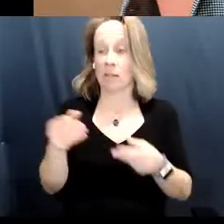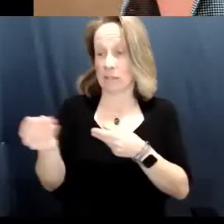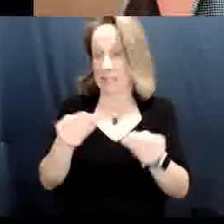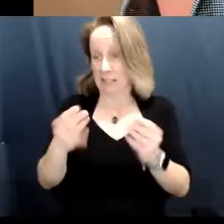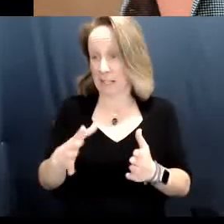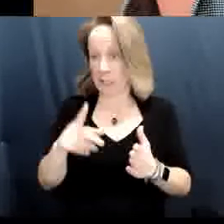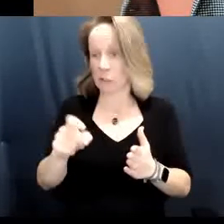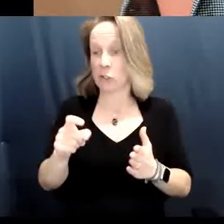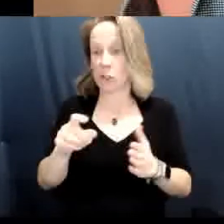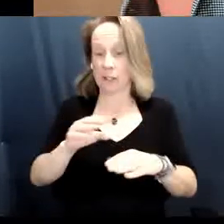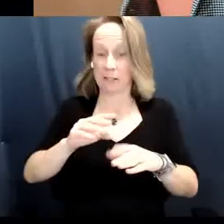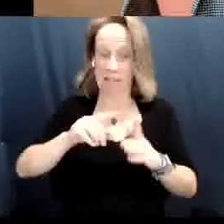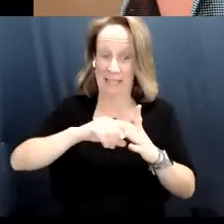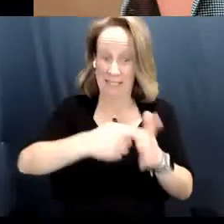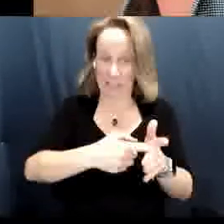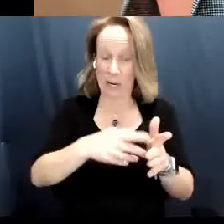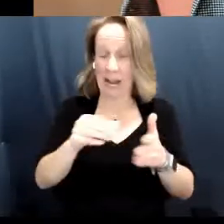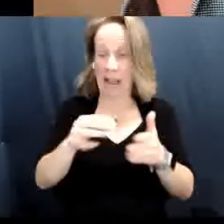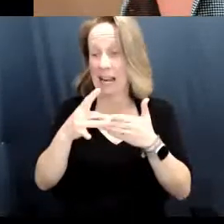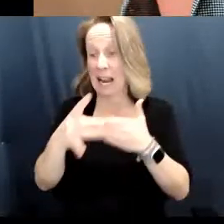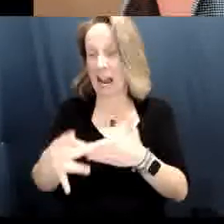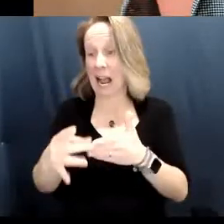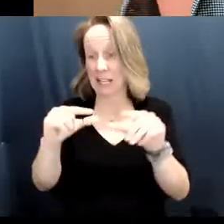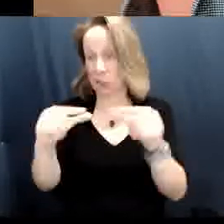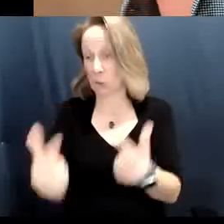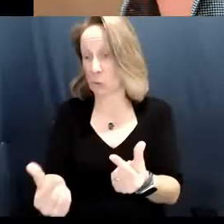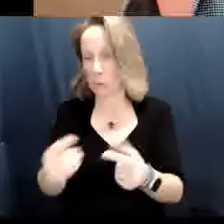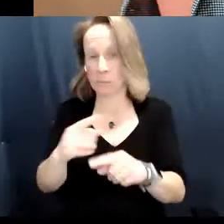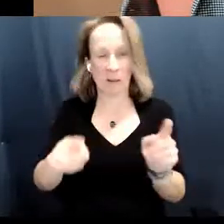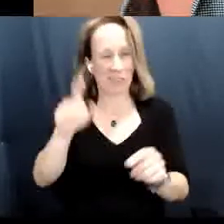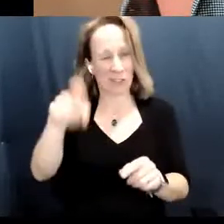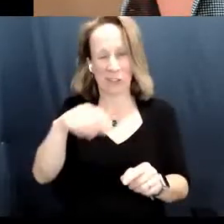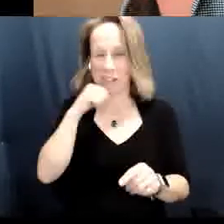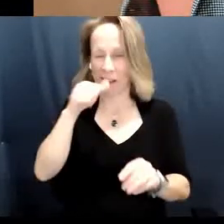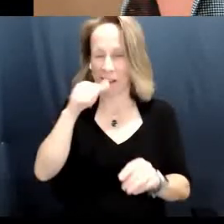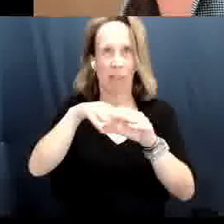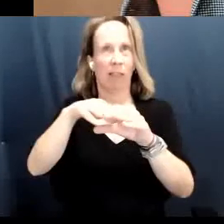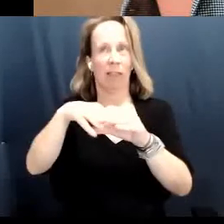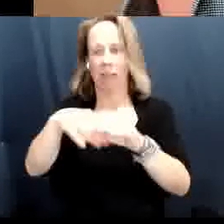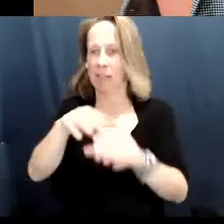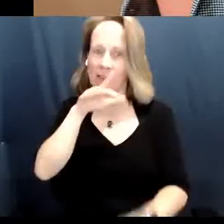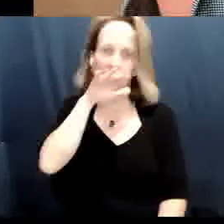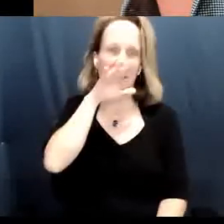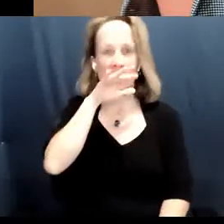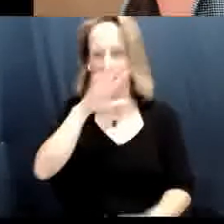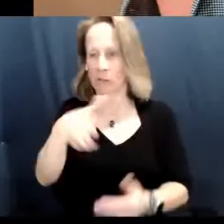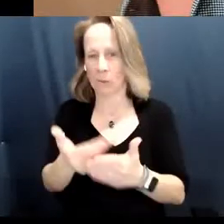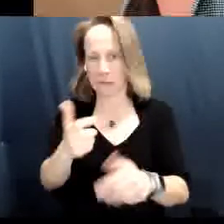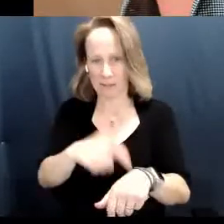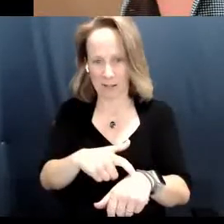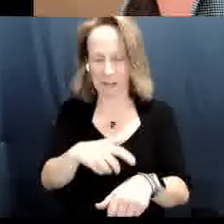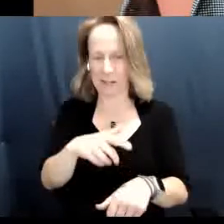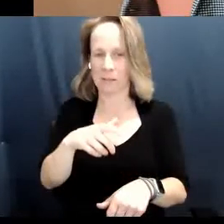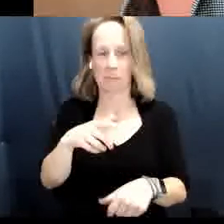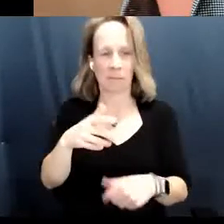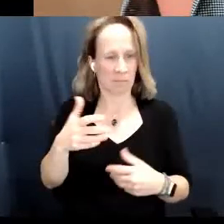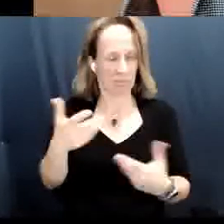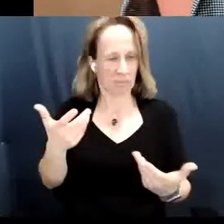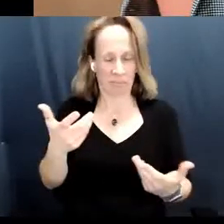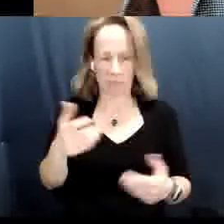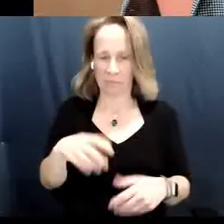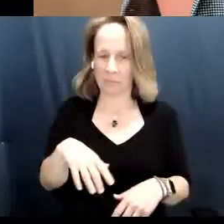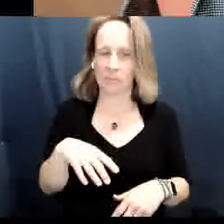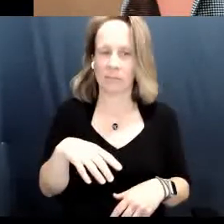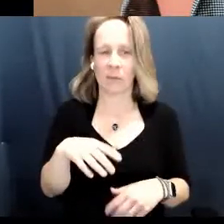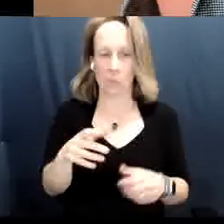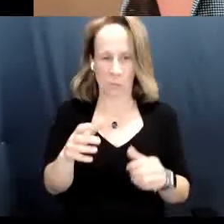shouldn't dominate the groups, and whether that's intentionally or unintentionally with our own identities. It may be harder